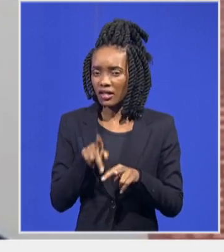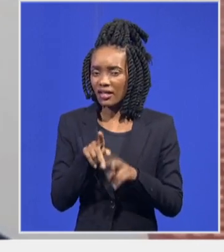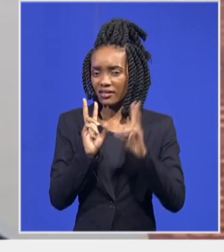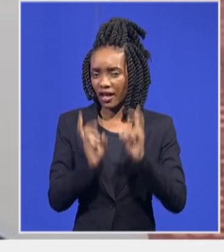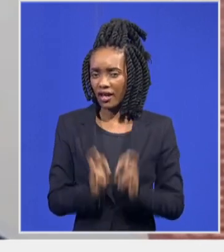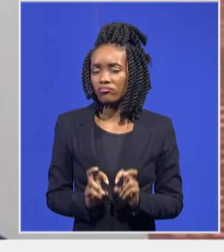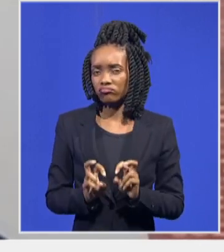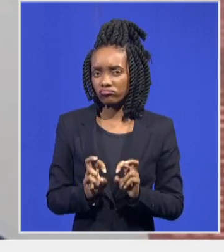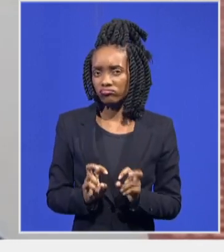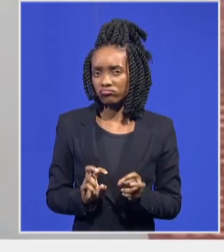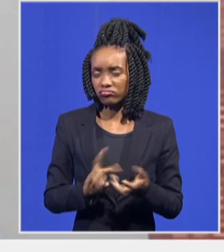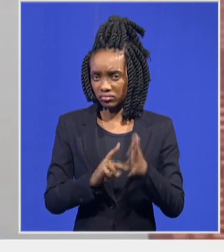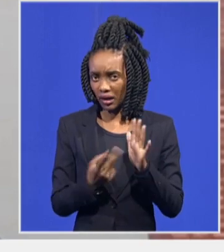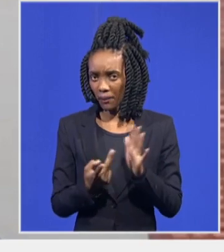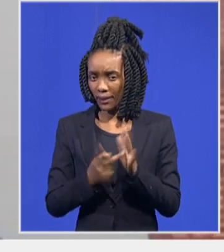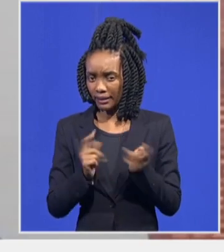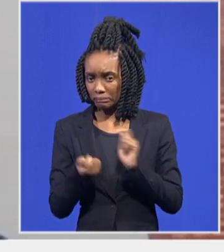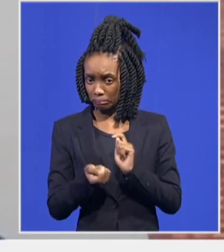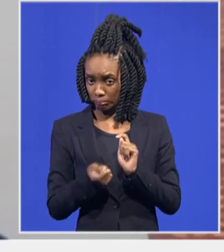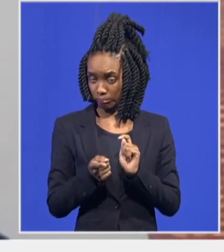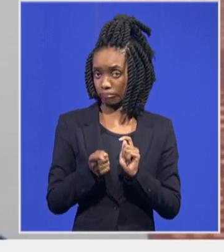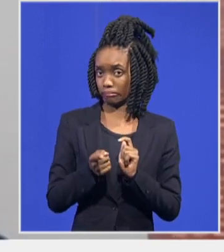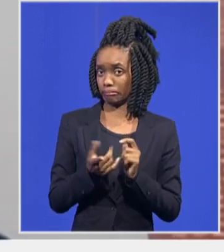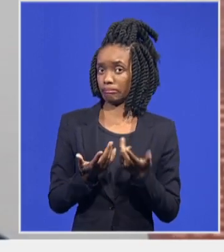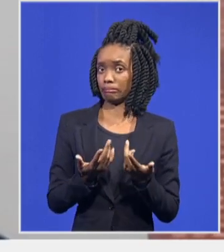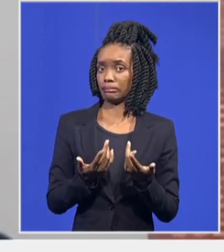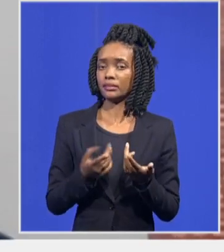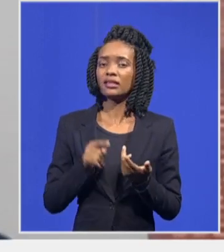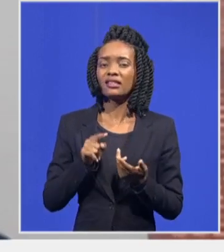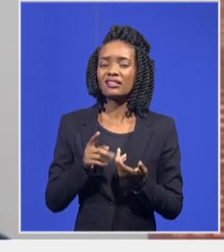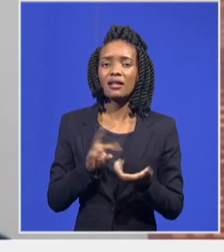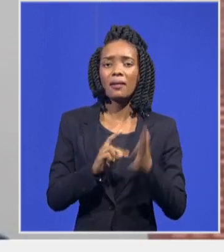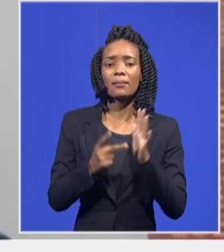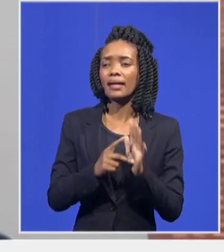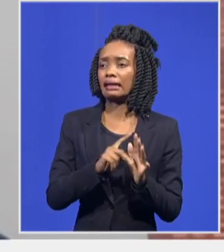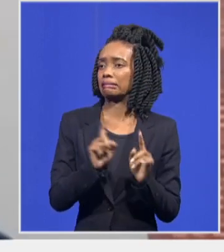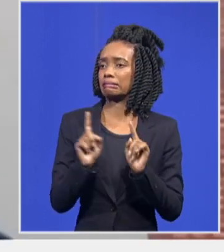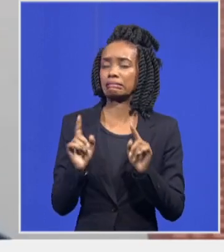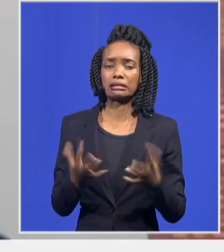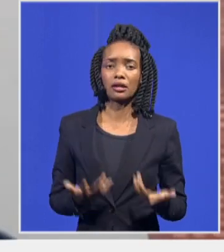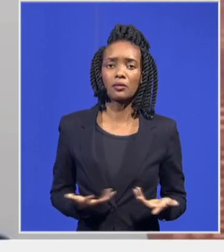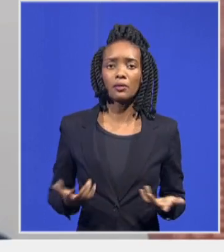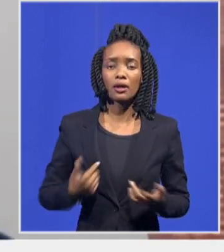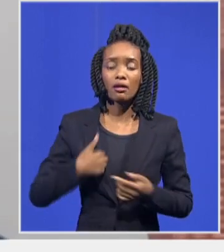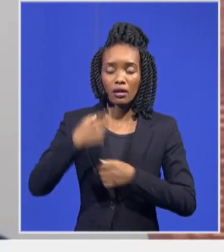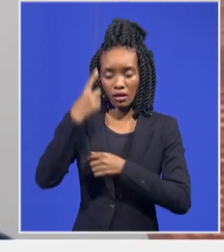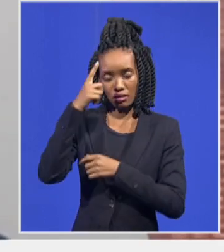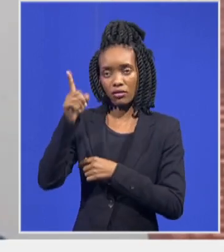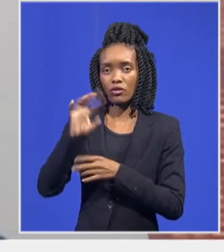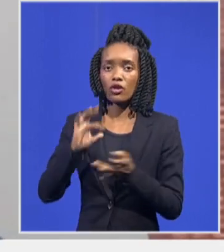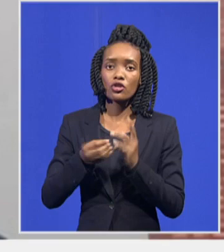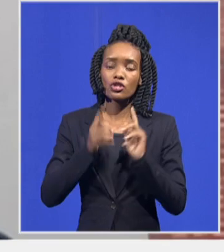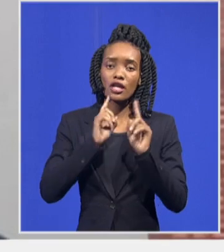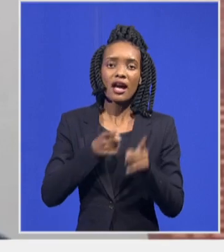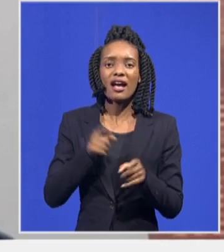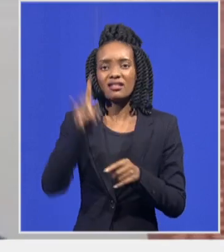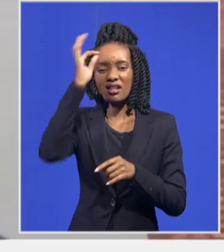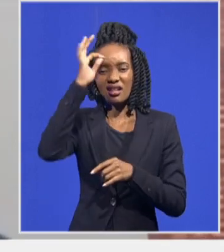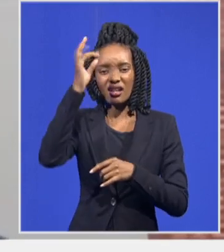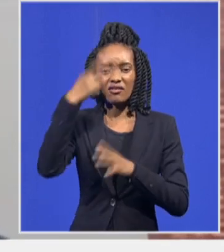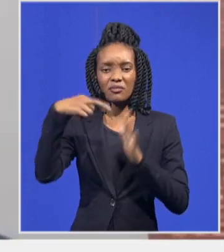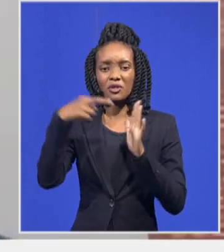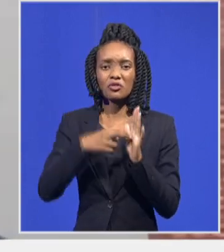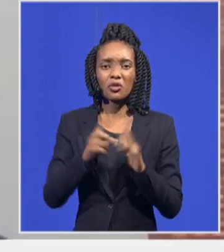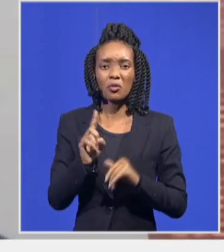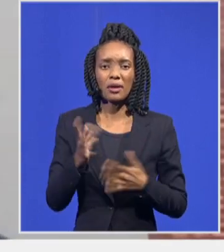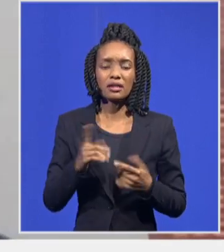plan or in implementation plans, where do these plans reside? And I think that Rudy has tried to answer about the role of other government departments, but maybe colleagues